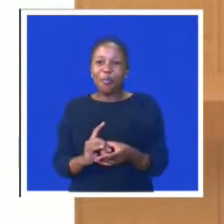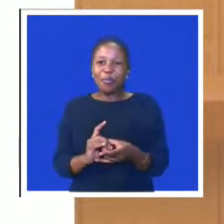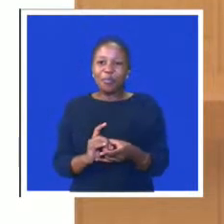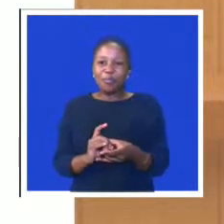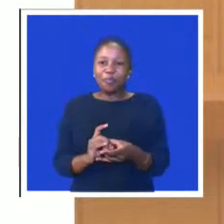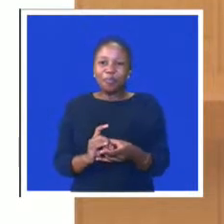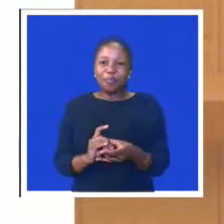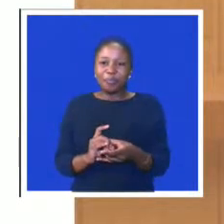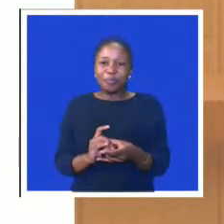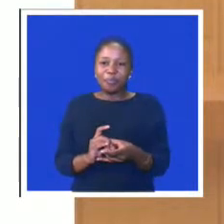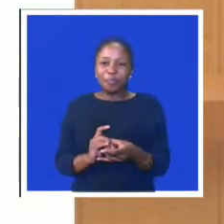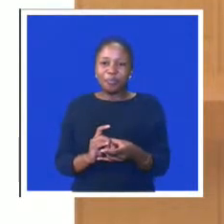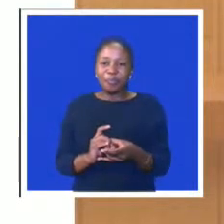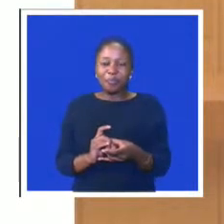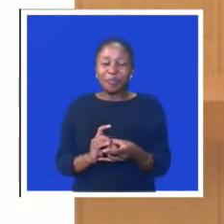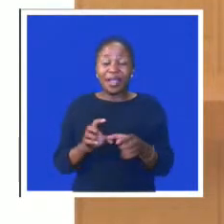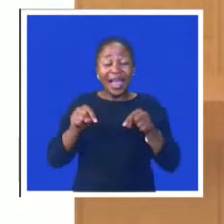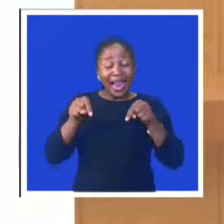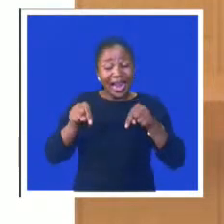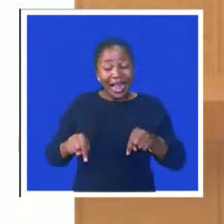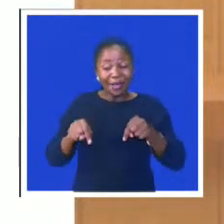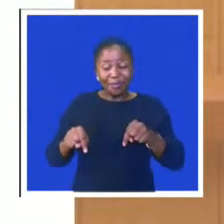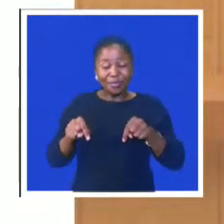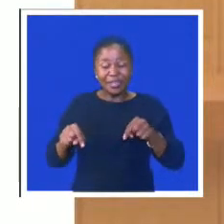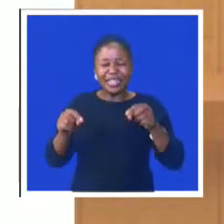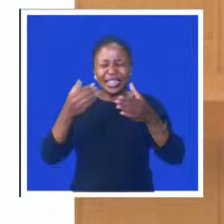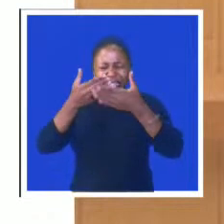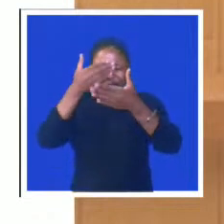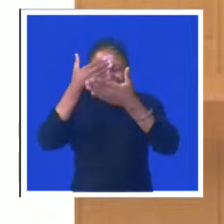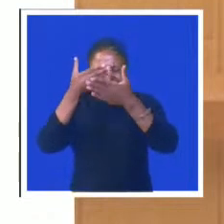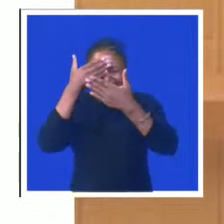In today's lesson, we said that